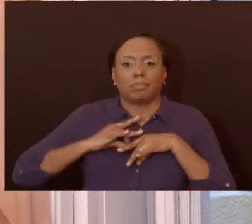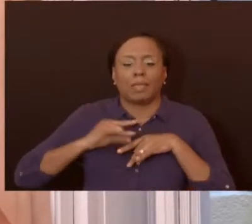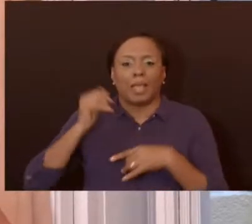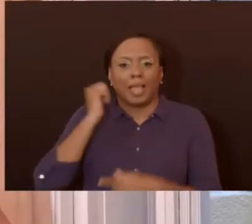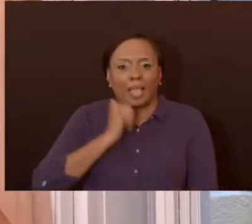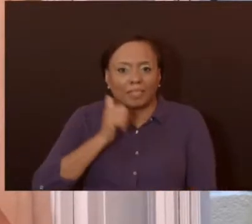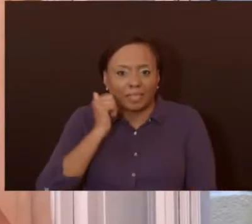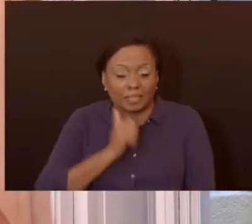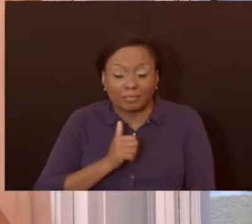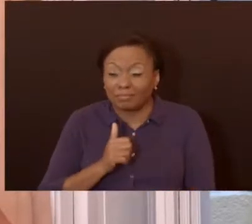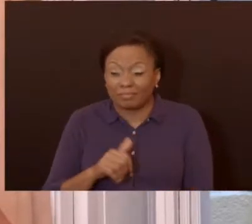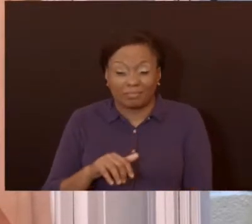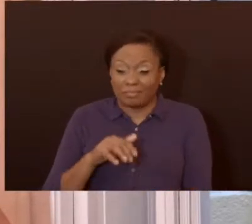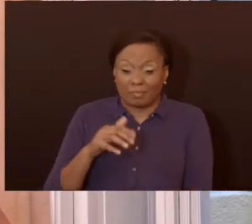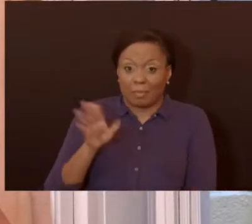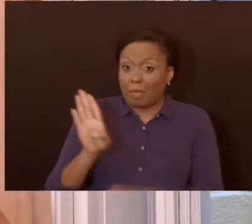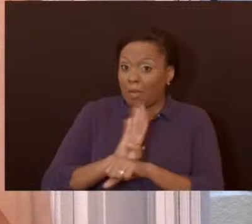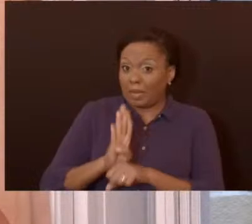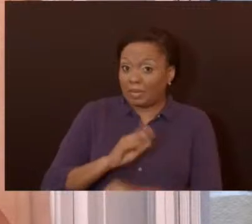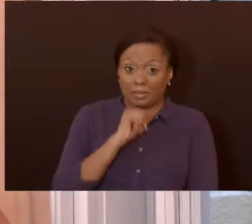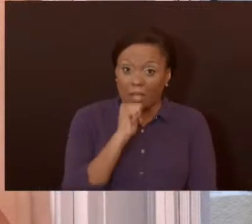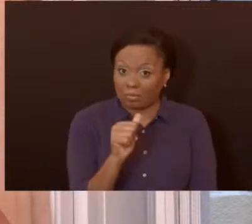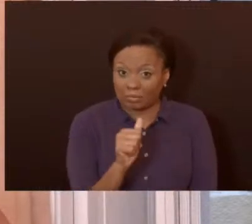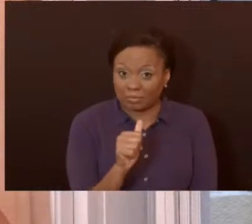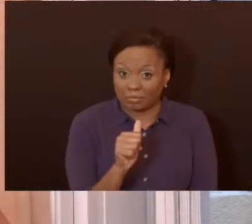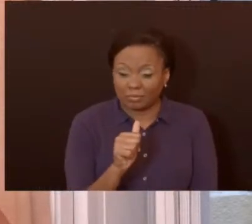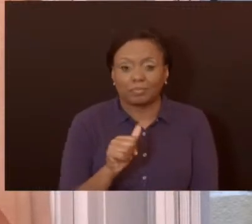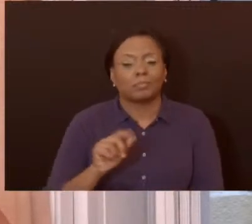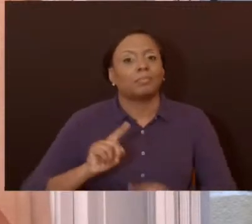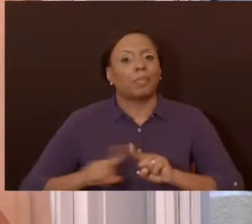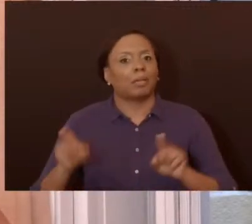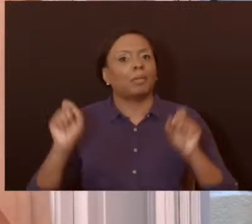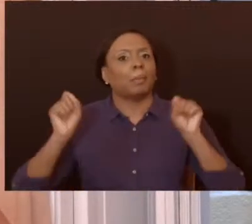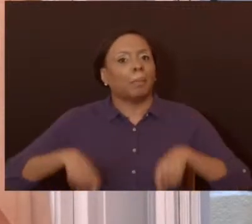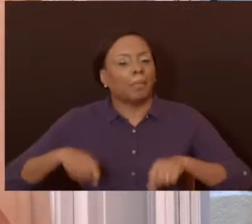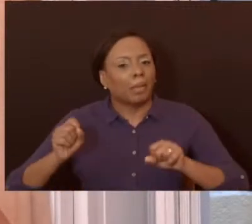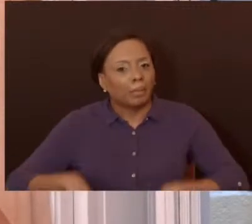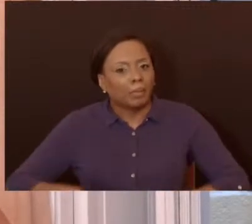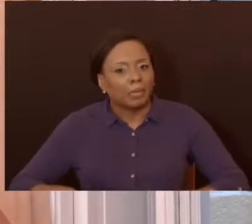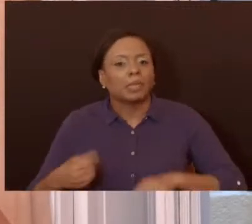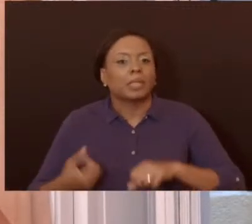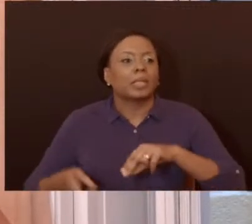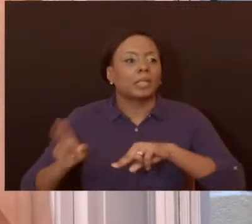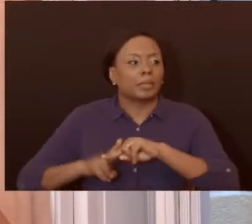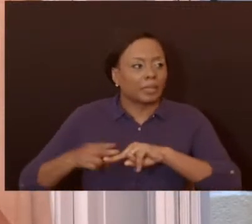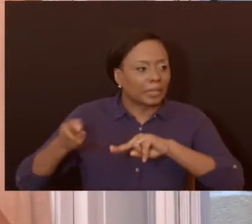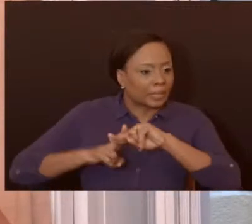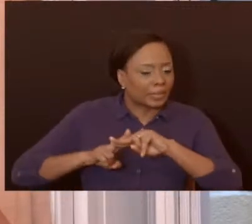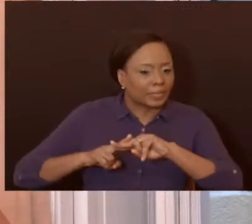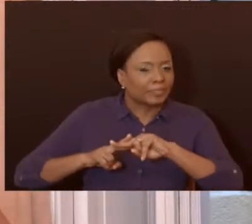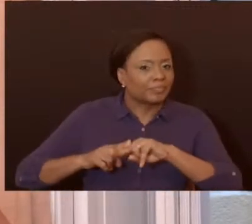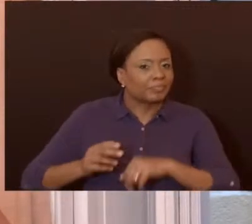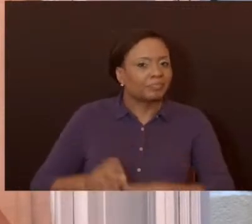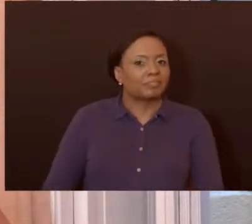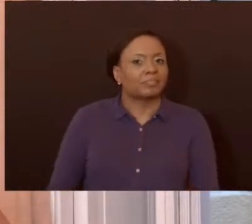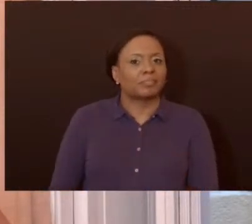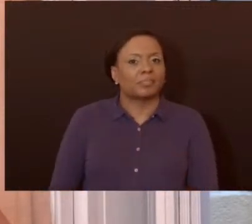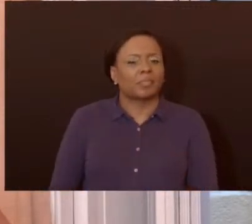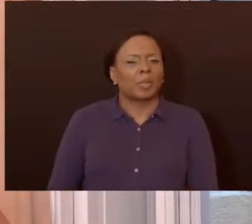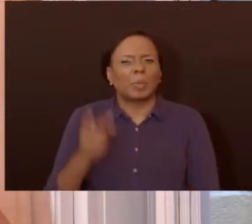So we haven't seen that yet, but we know that that is a possibility. And from looking at